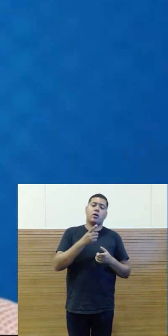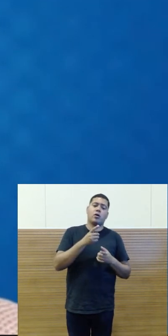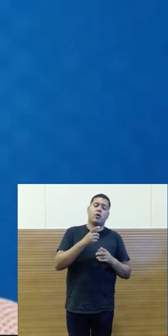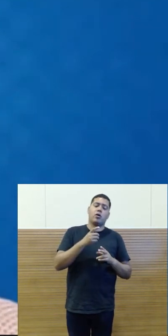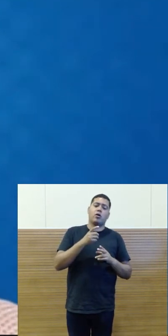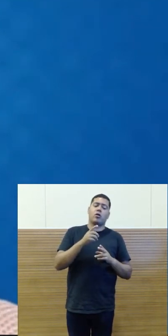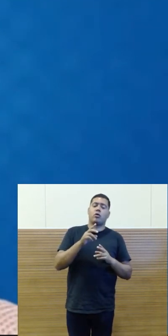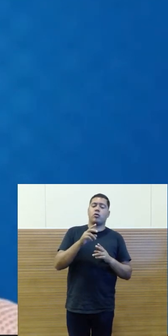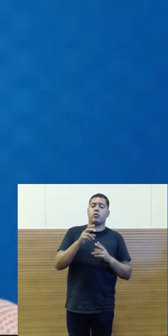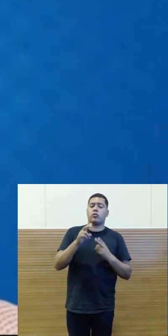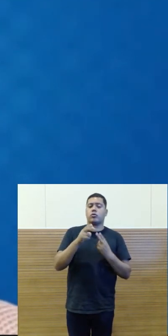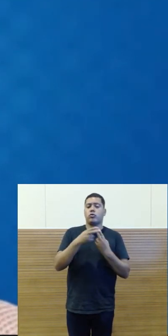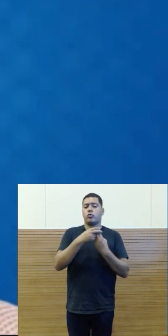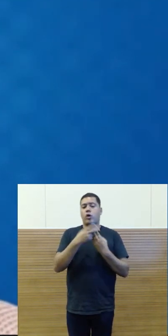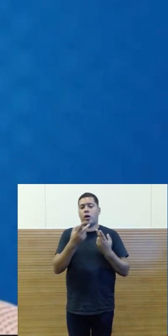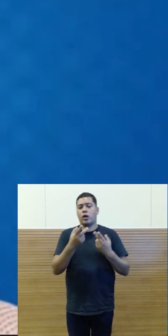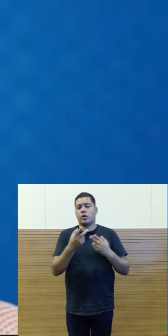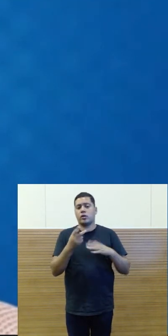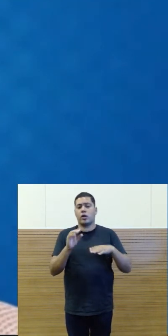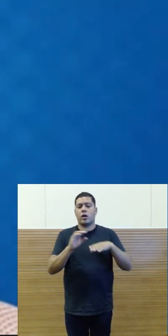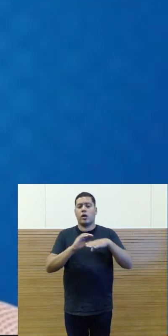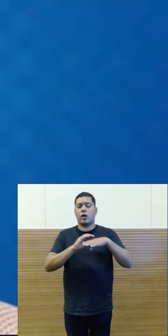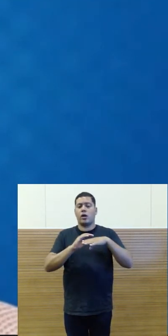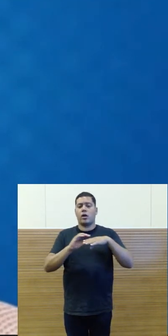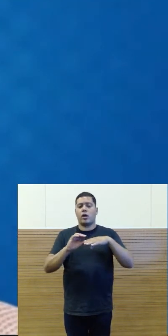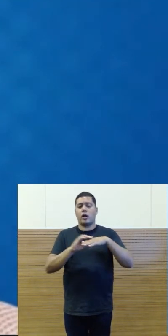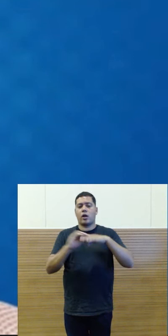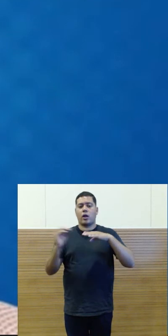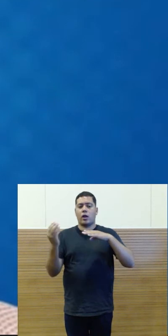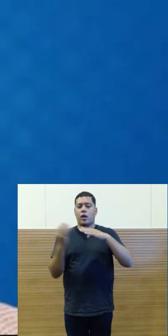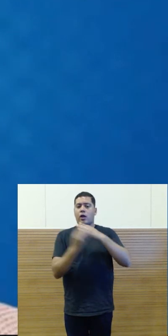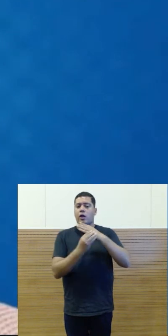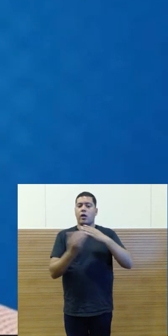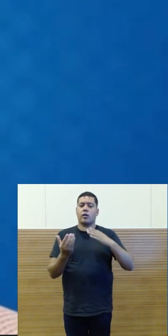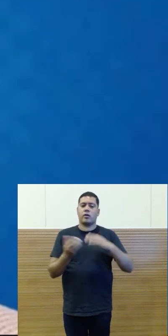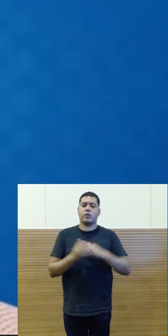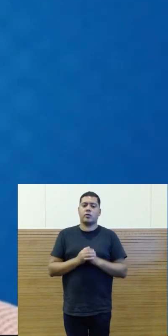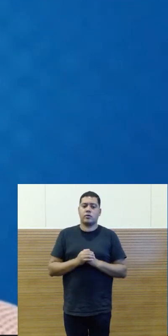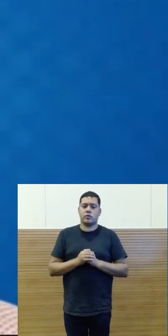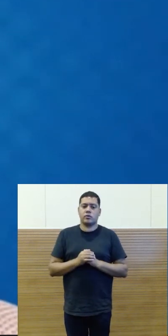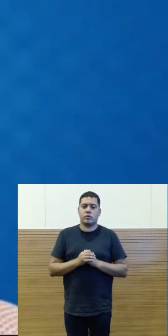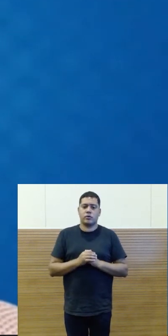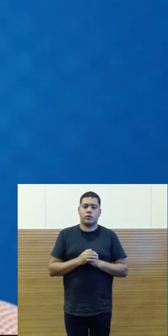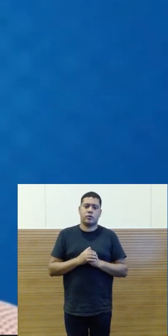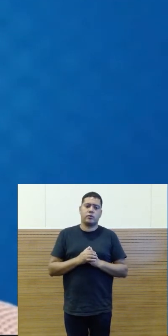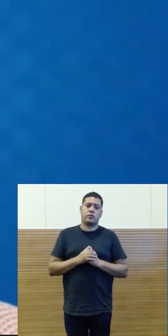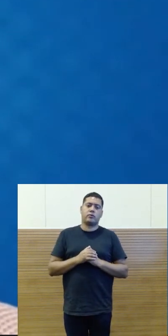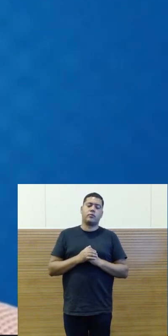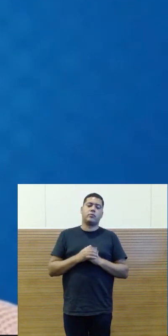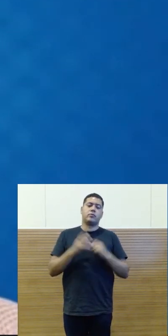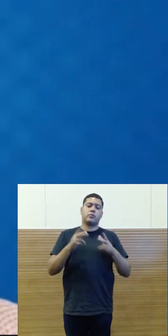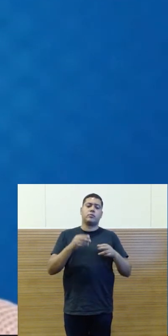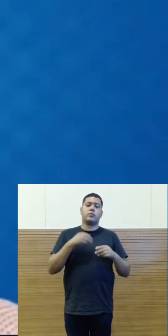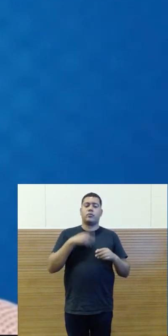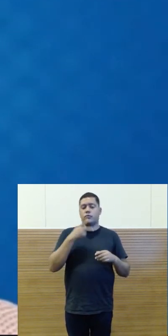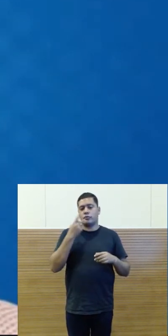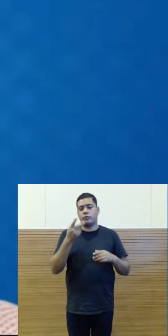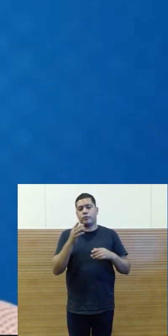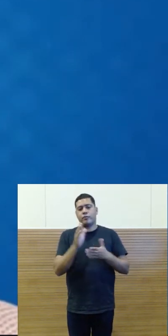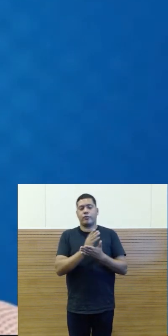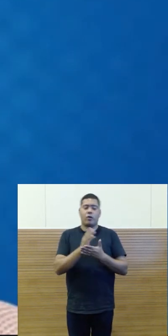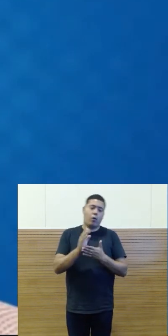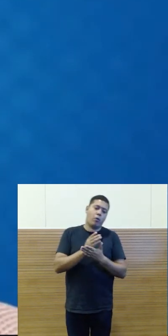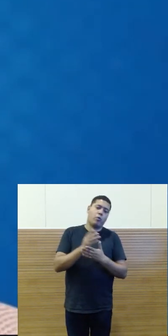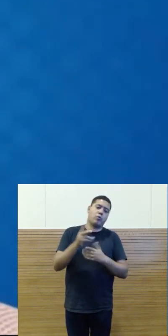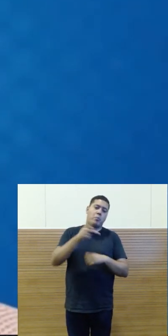Ghana, Switzerland, and as I mentioned, some UN agencies as well. In fact,